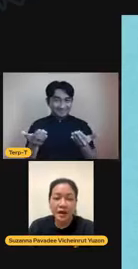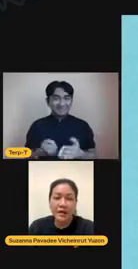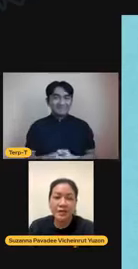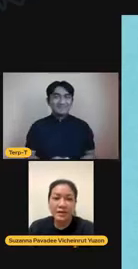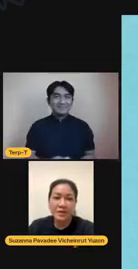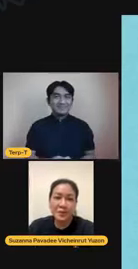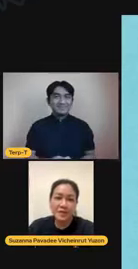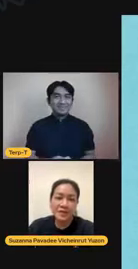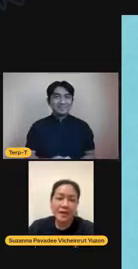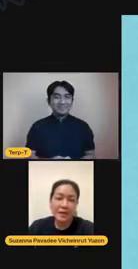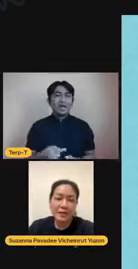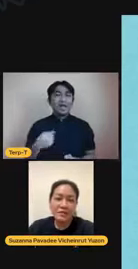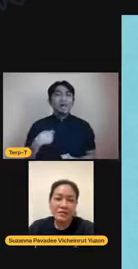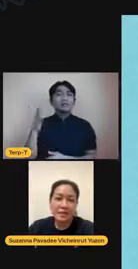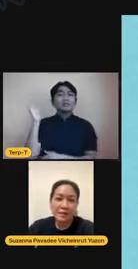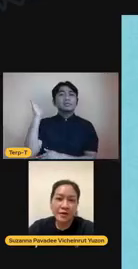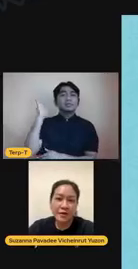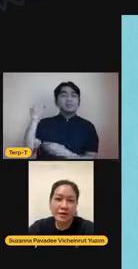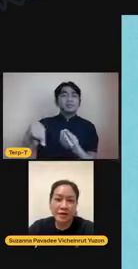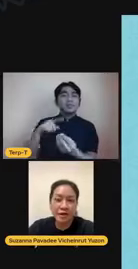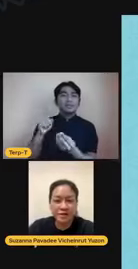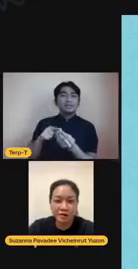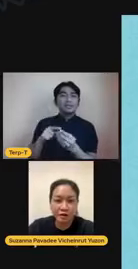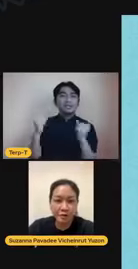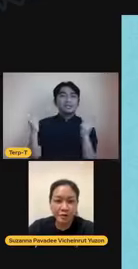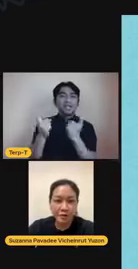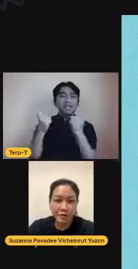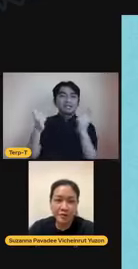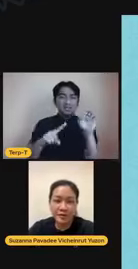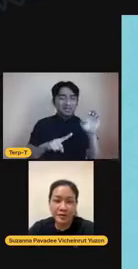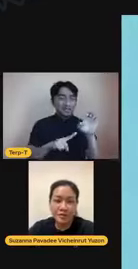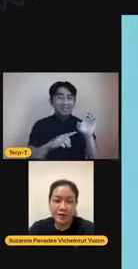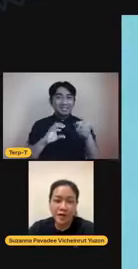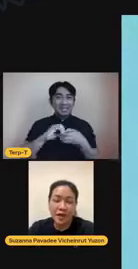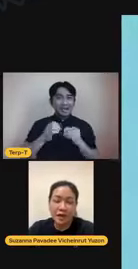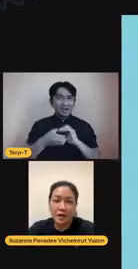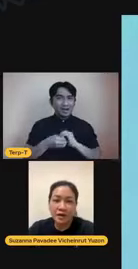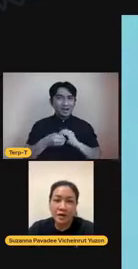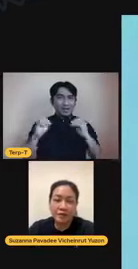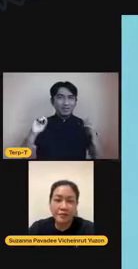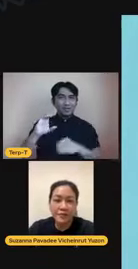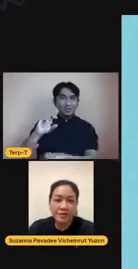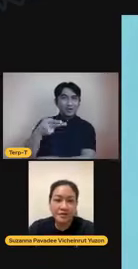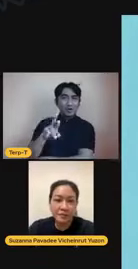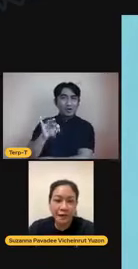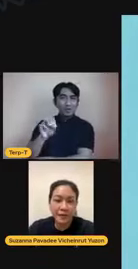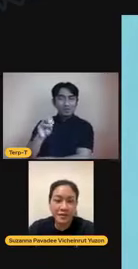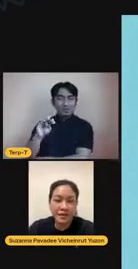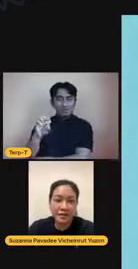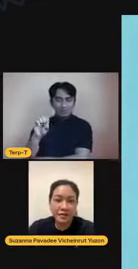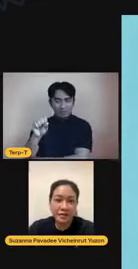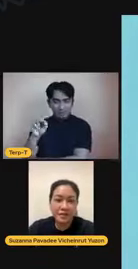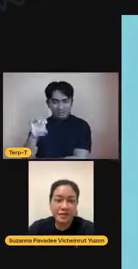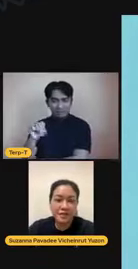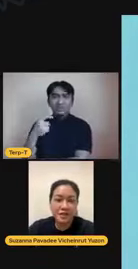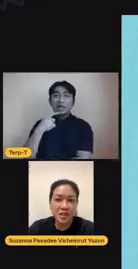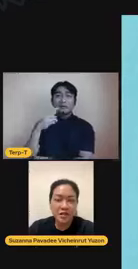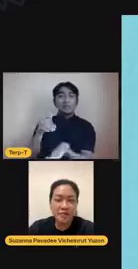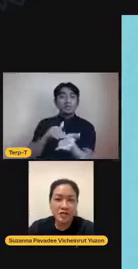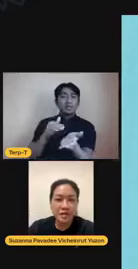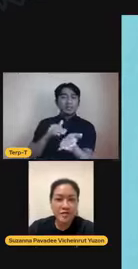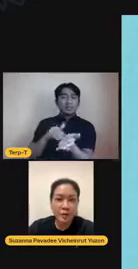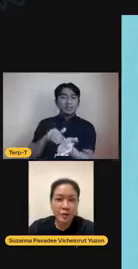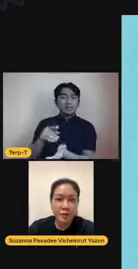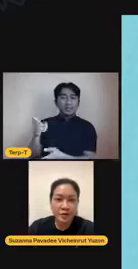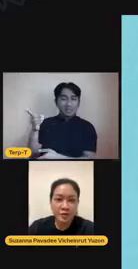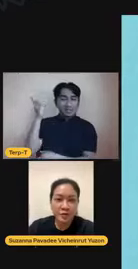So I would like to speak today about celebrating the extra chromosome. So as we heard from Dr. Dimalanta, the definition